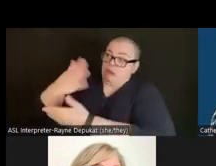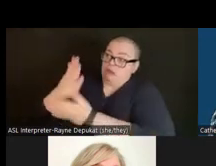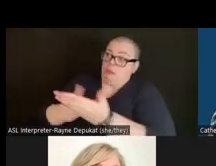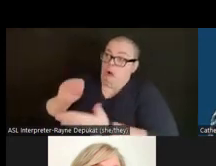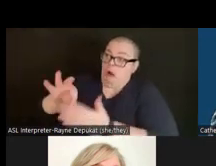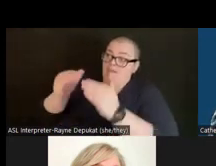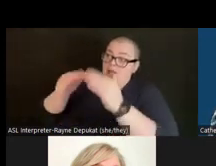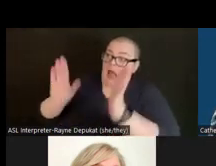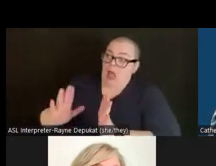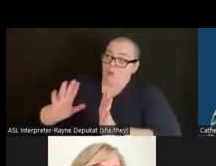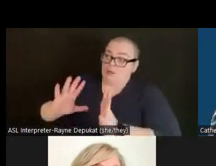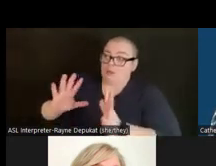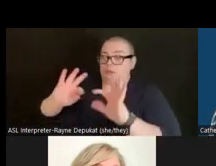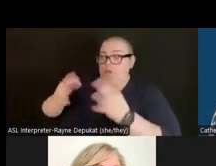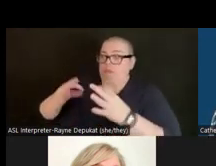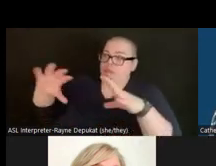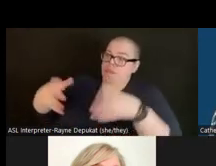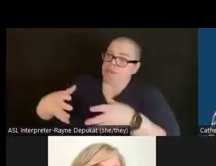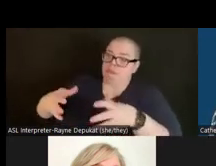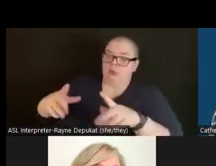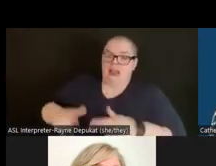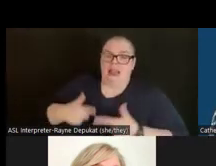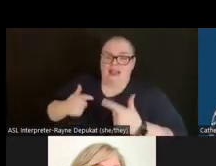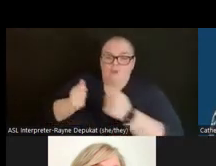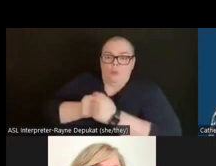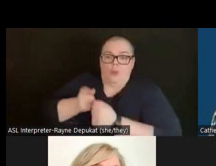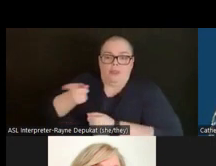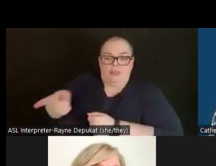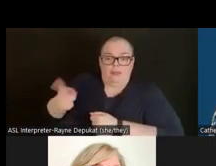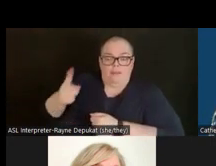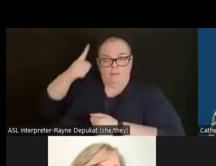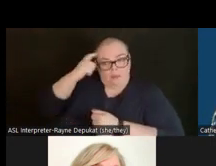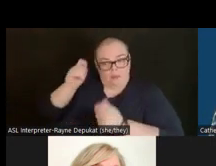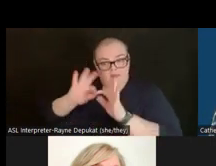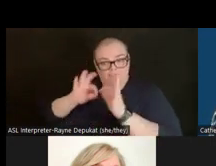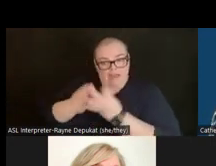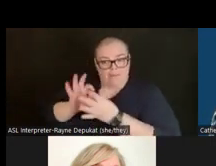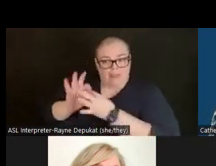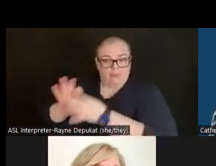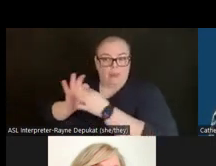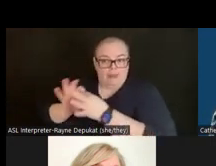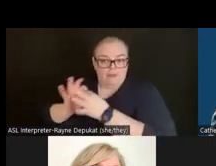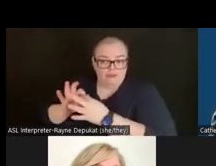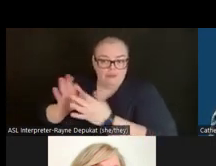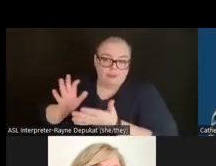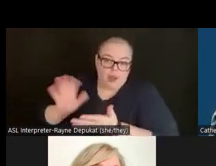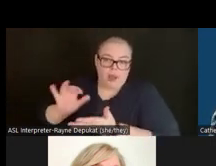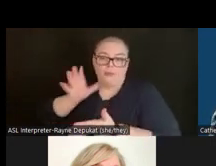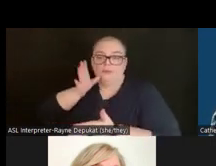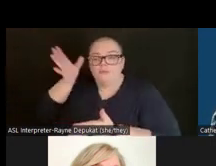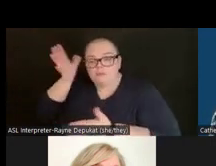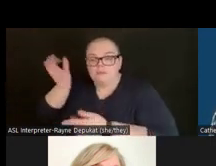other words, they're living with them because they are in a family relationship,